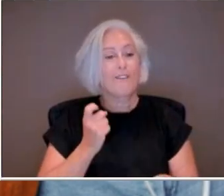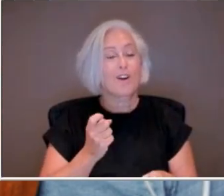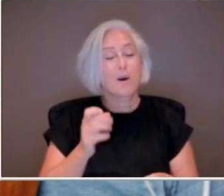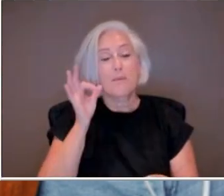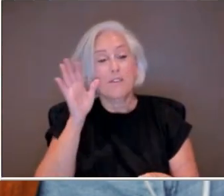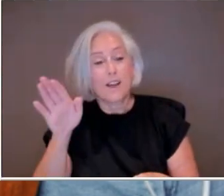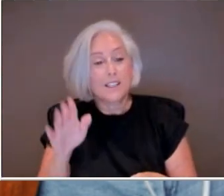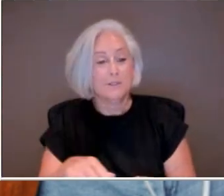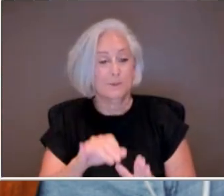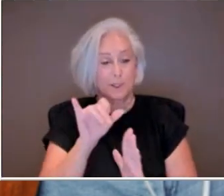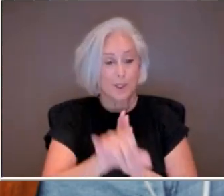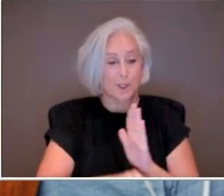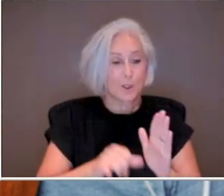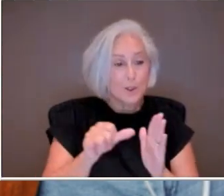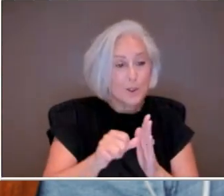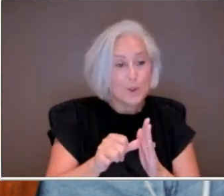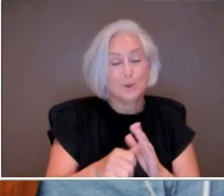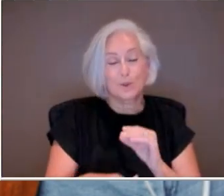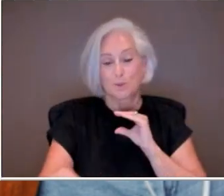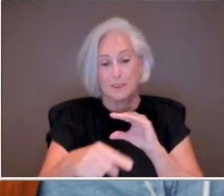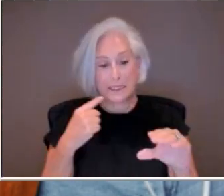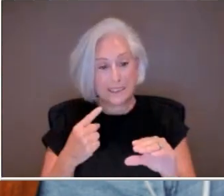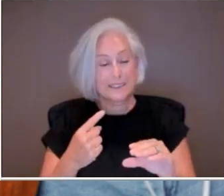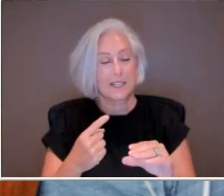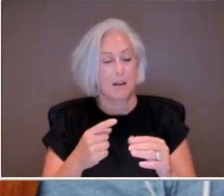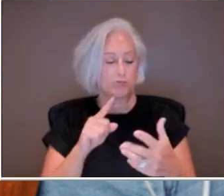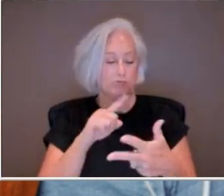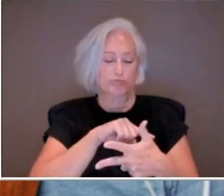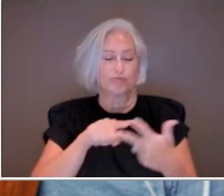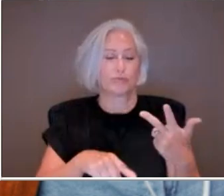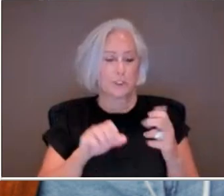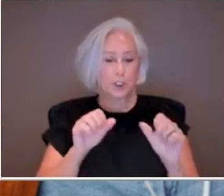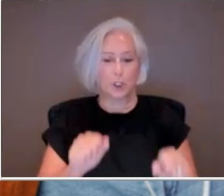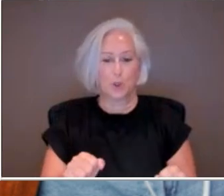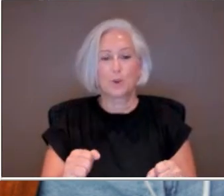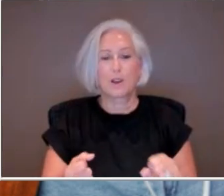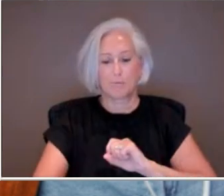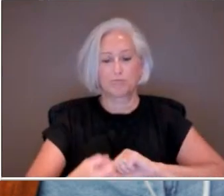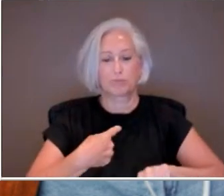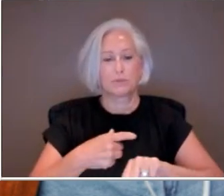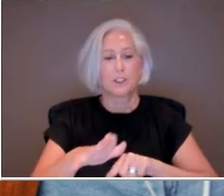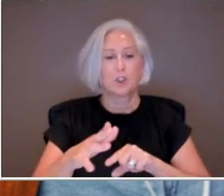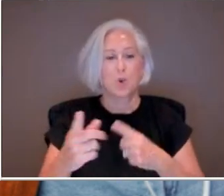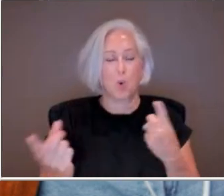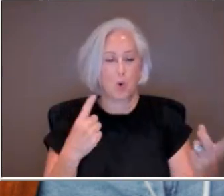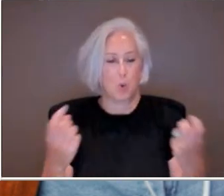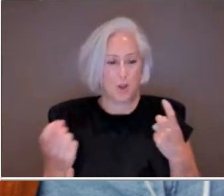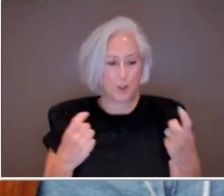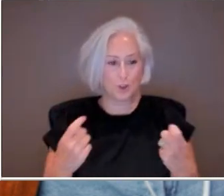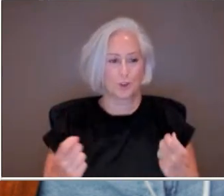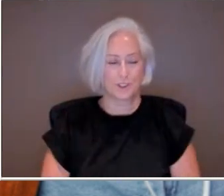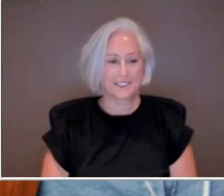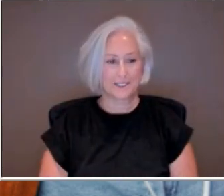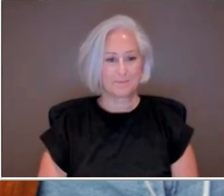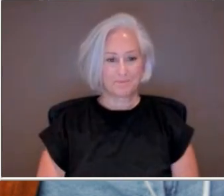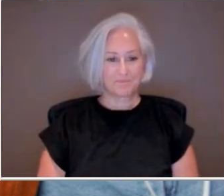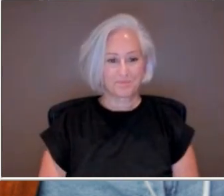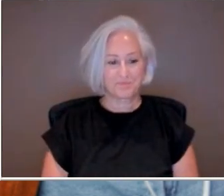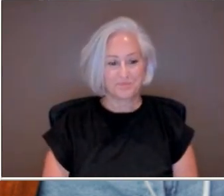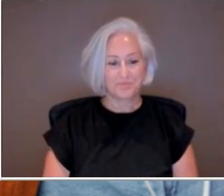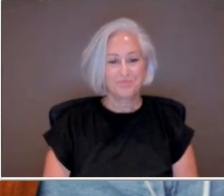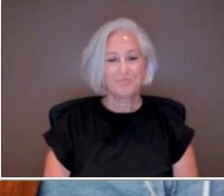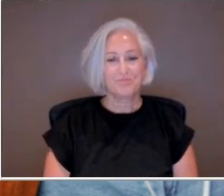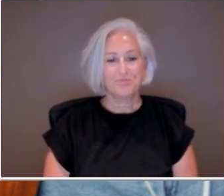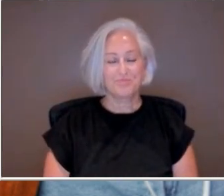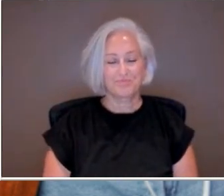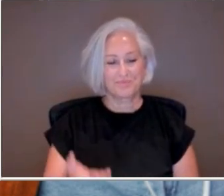program, just use the chat on YouTube or Facebook, or you can email us at the Medical News Network. All that information is right there